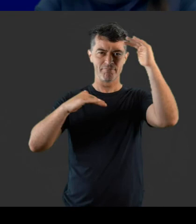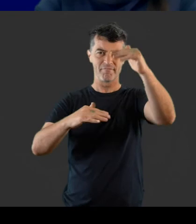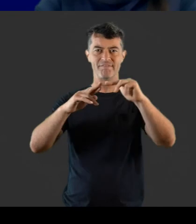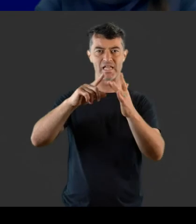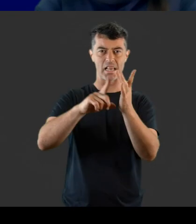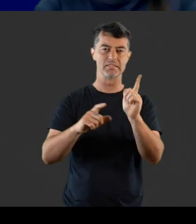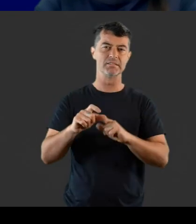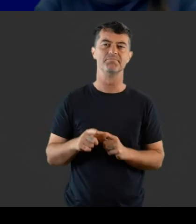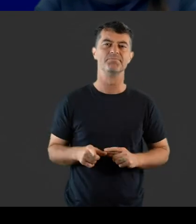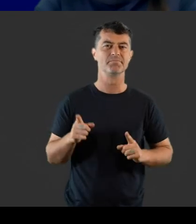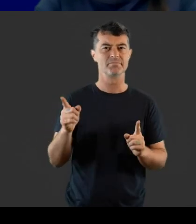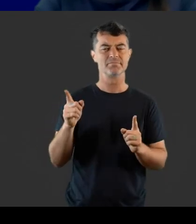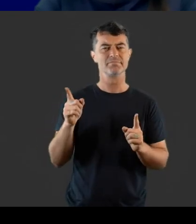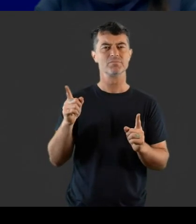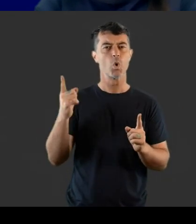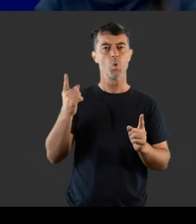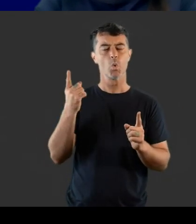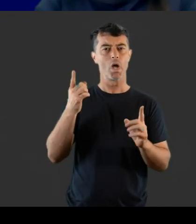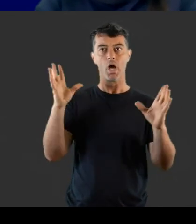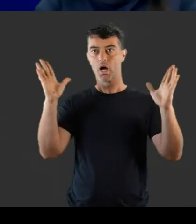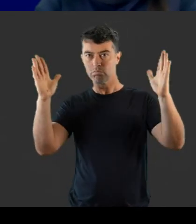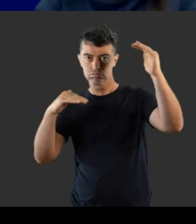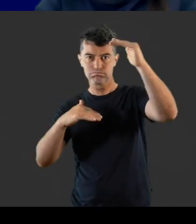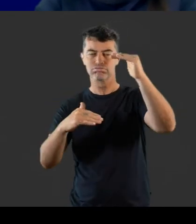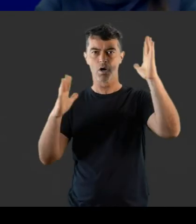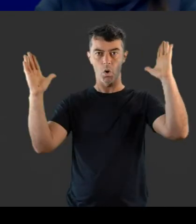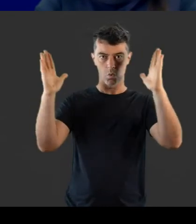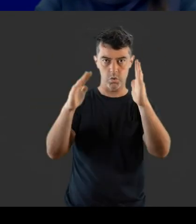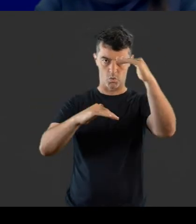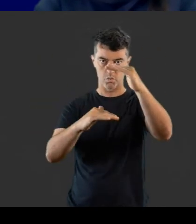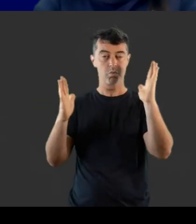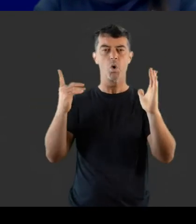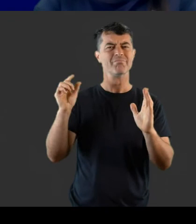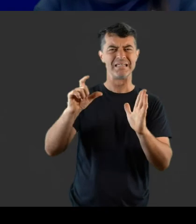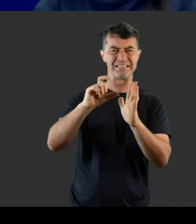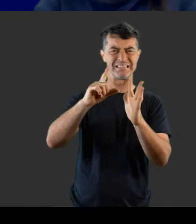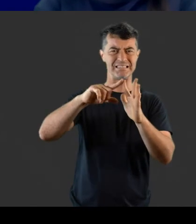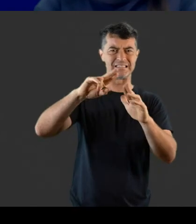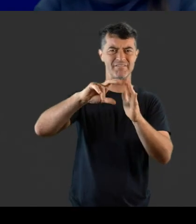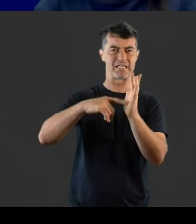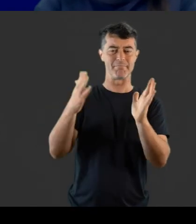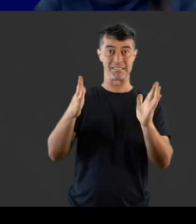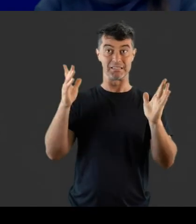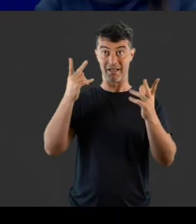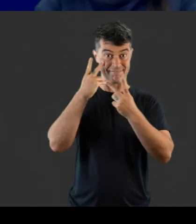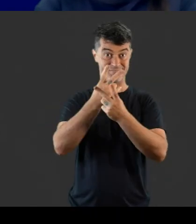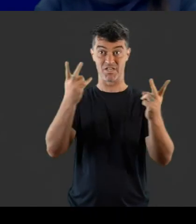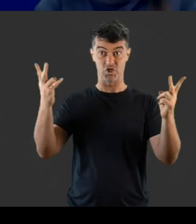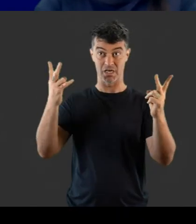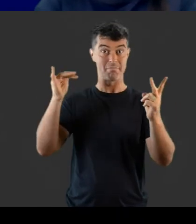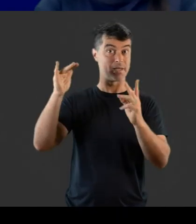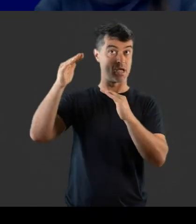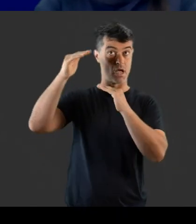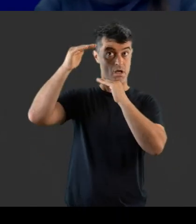Visual fields. Visual field deficits. A visual field deficit refers to diminished